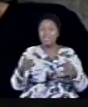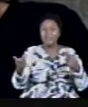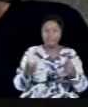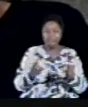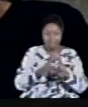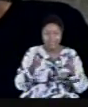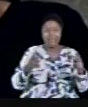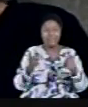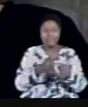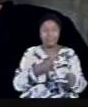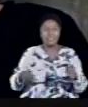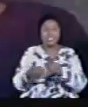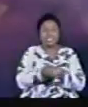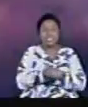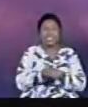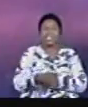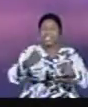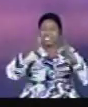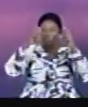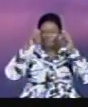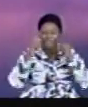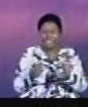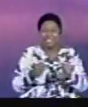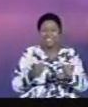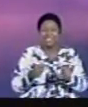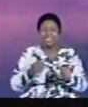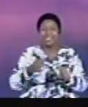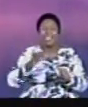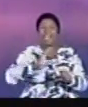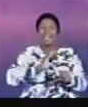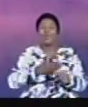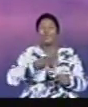The very first day, immediately our daddy in the Lord